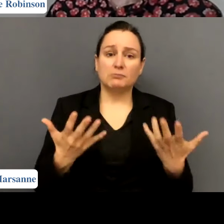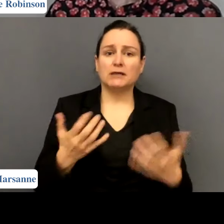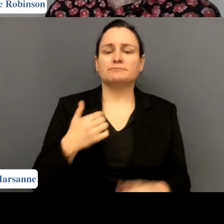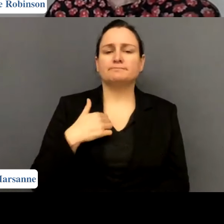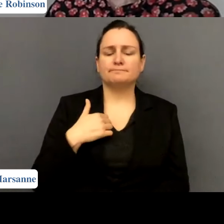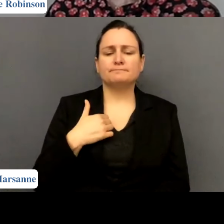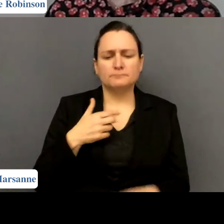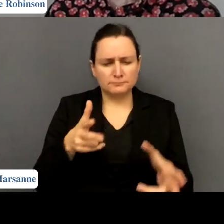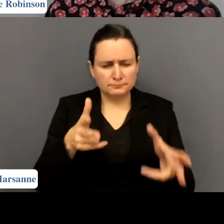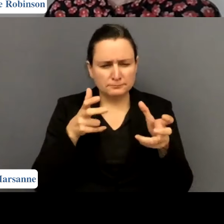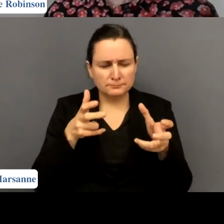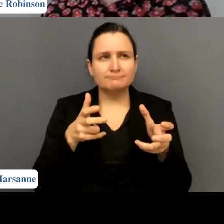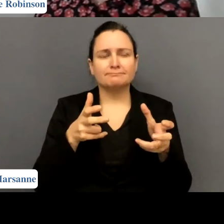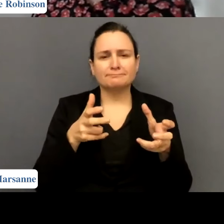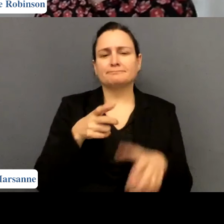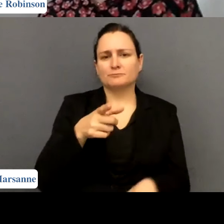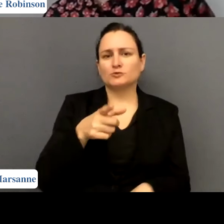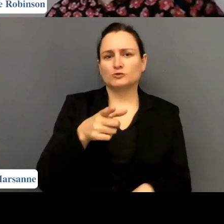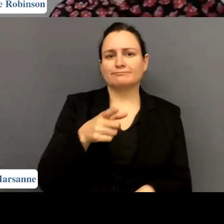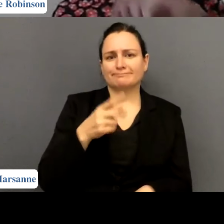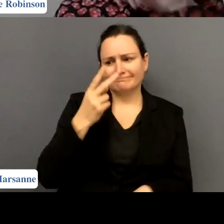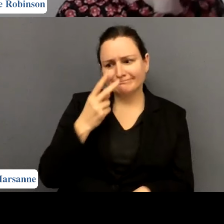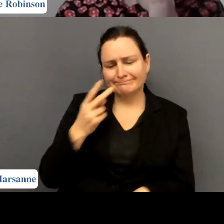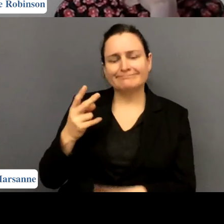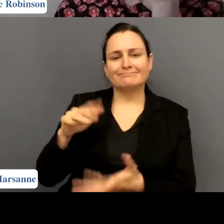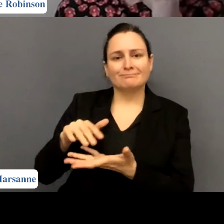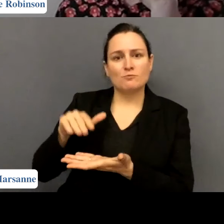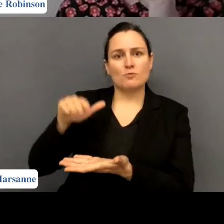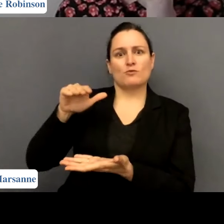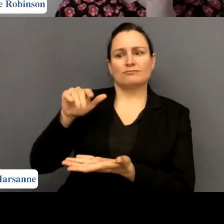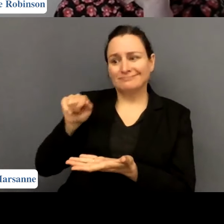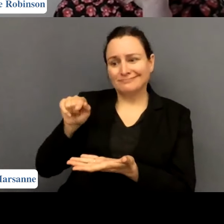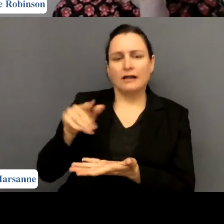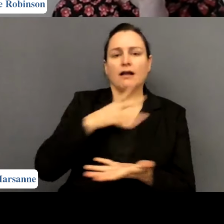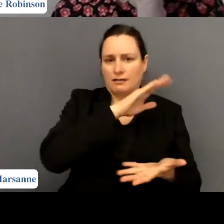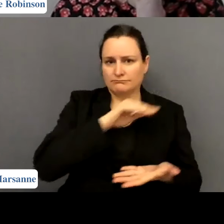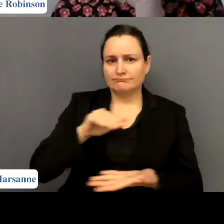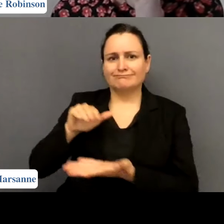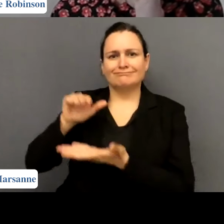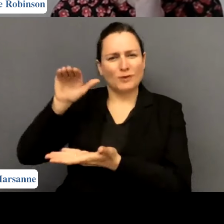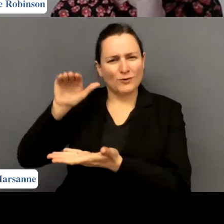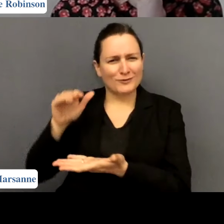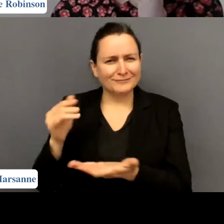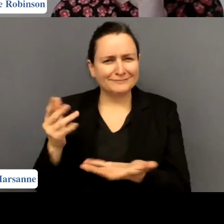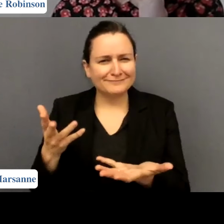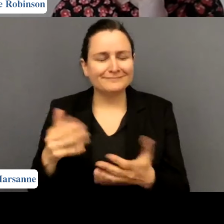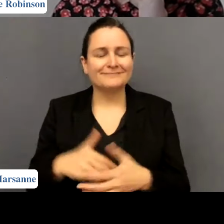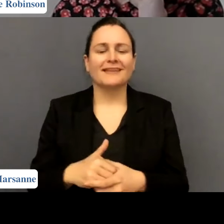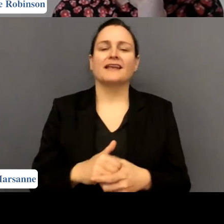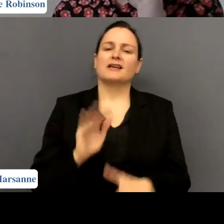about the scalability, Teresa. I'm really sorry that the technology failed us a little bit.